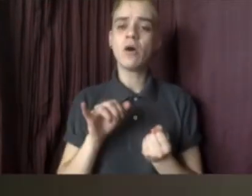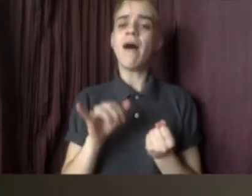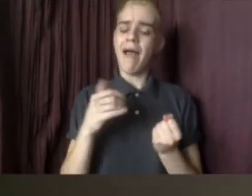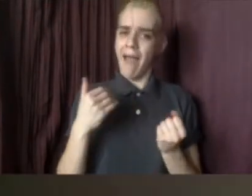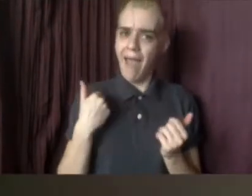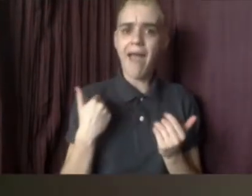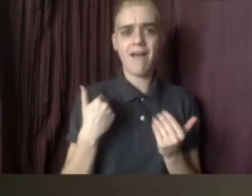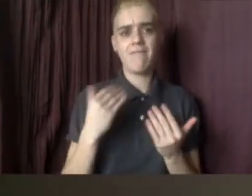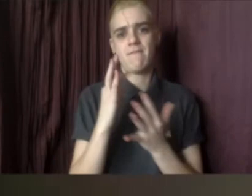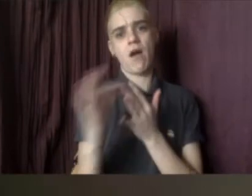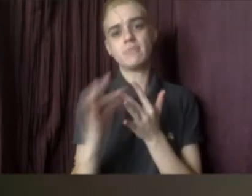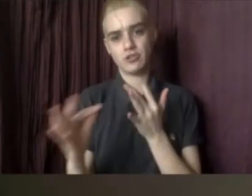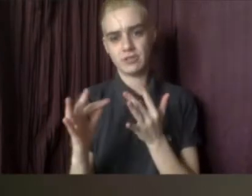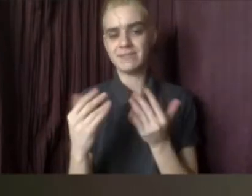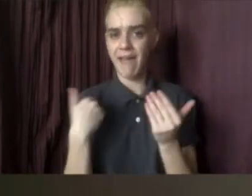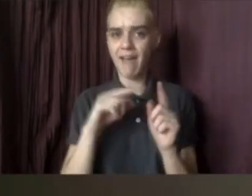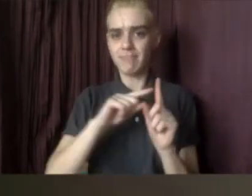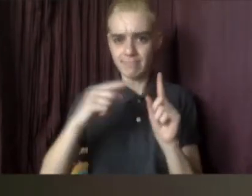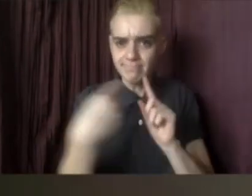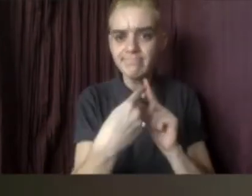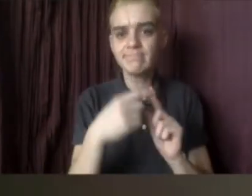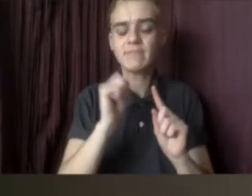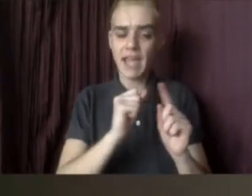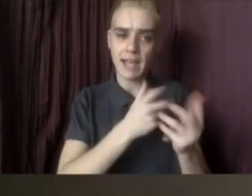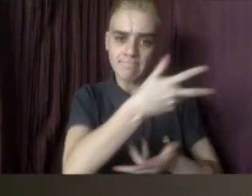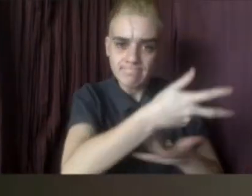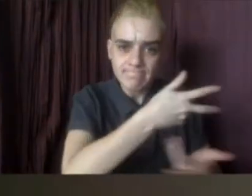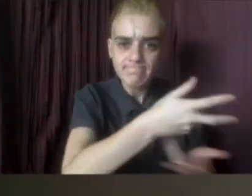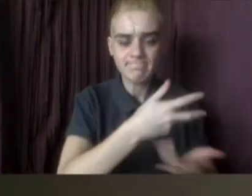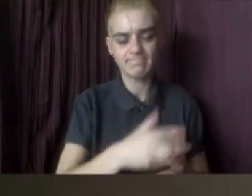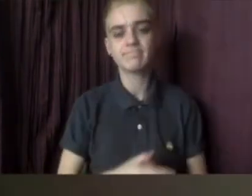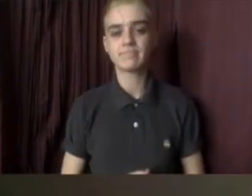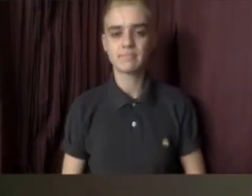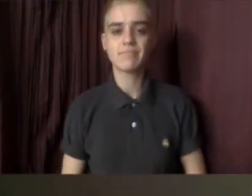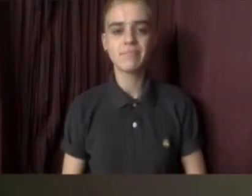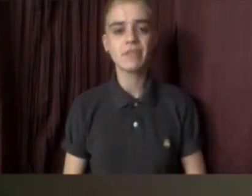I would just say public shaming is very effective.